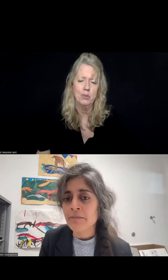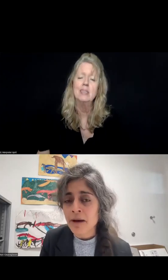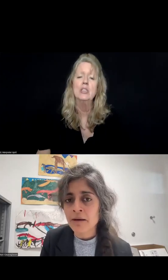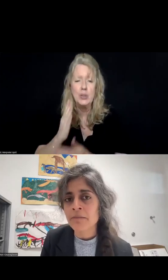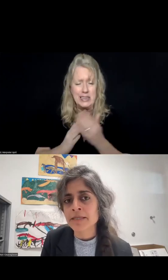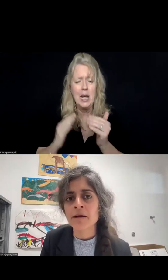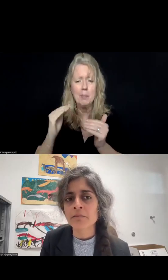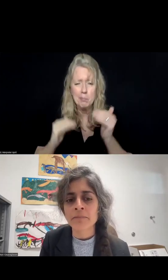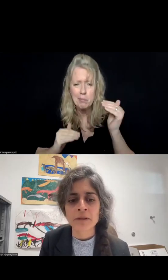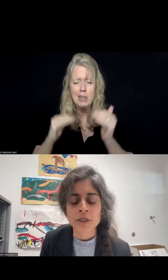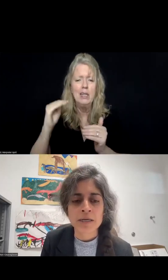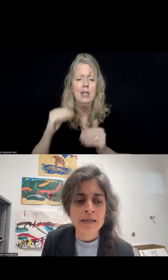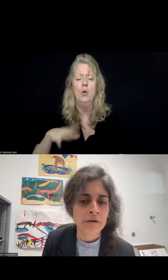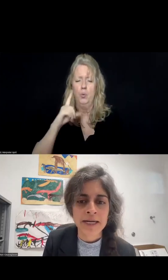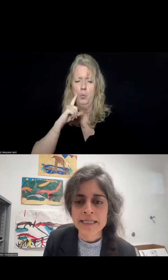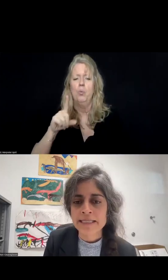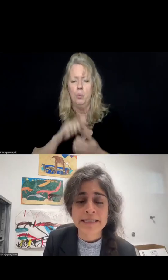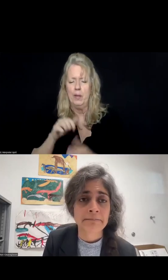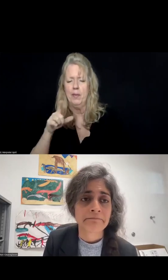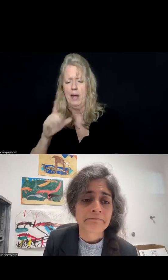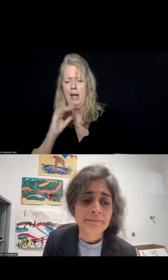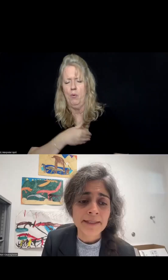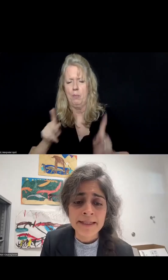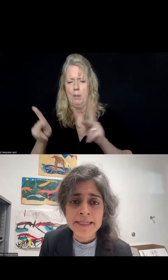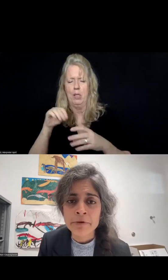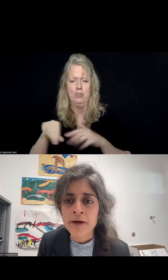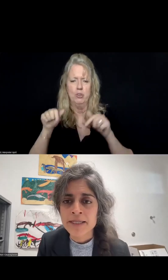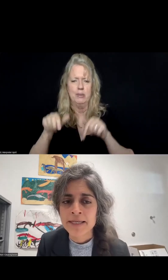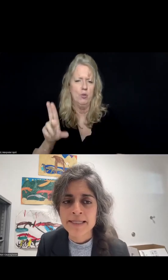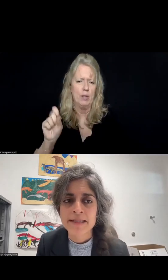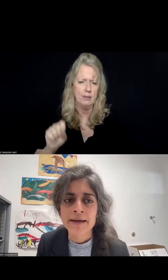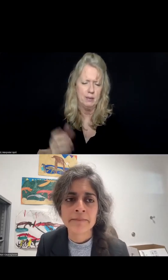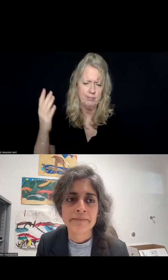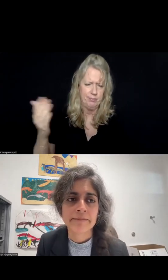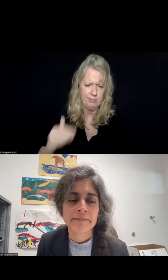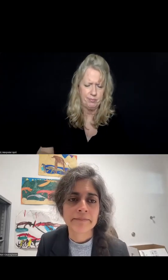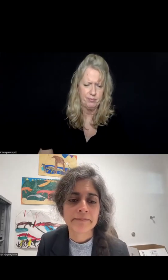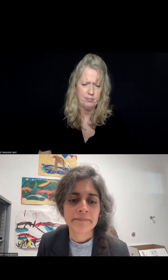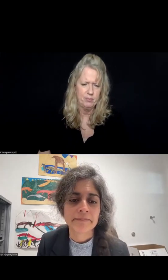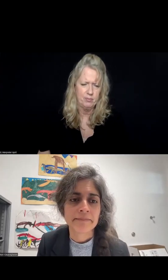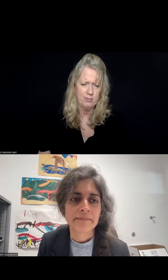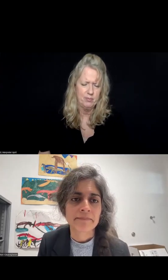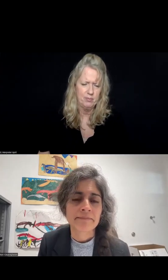disparities among our mental health population in the United States. Let's move on to the next slide.